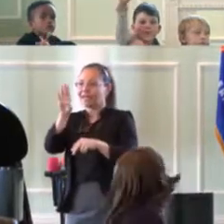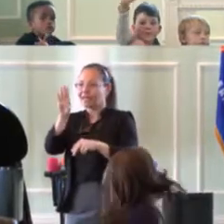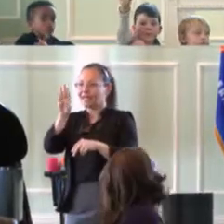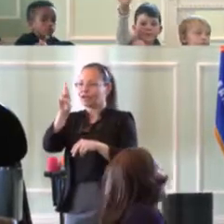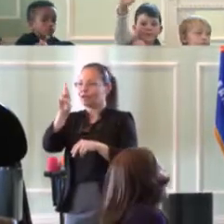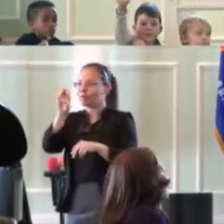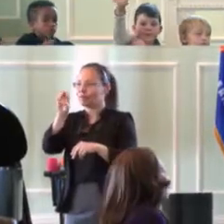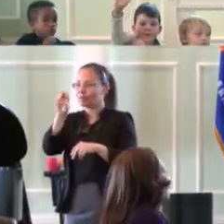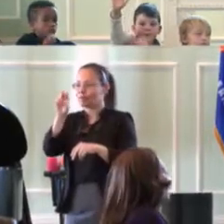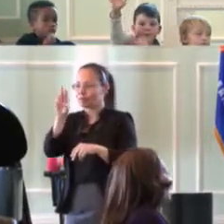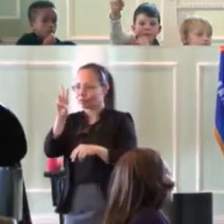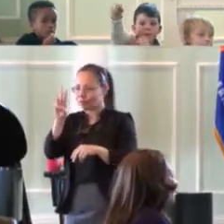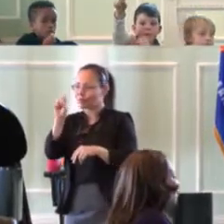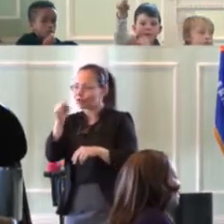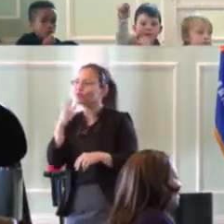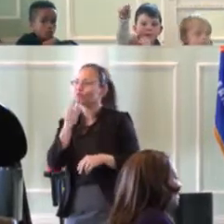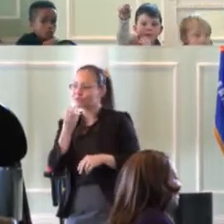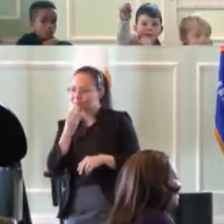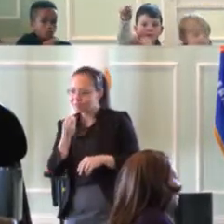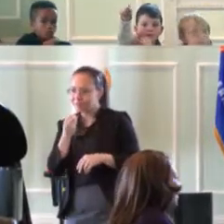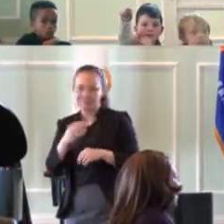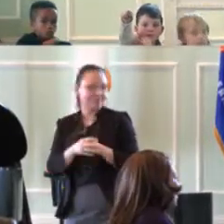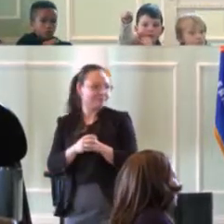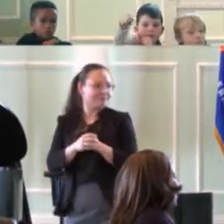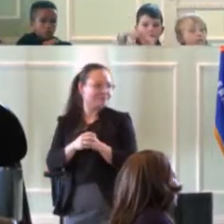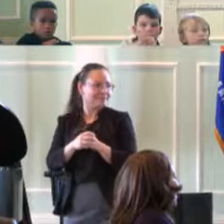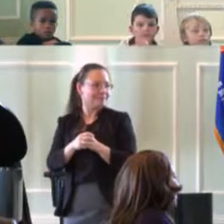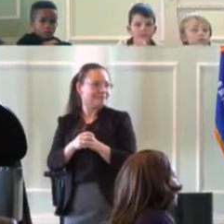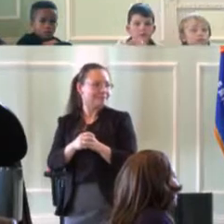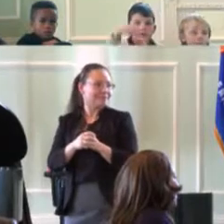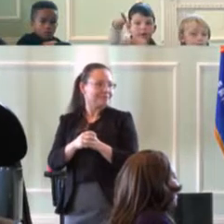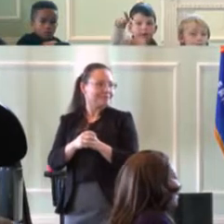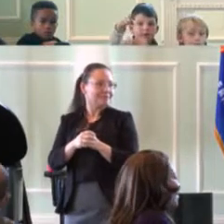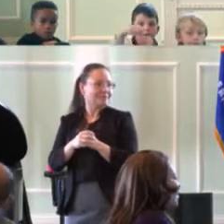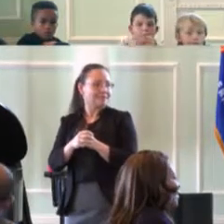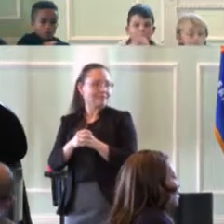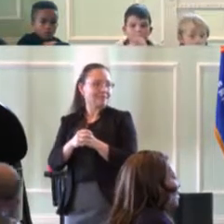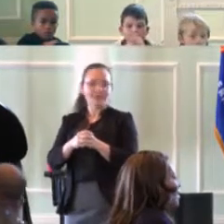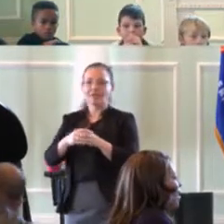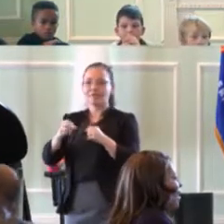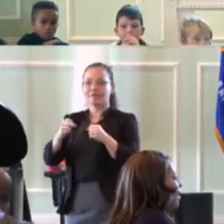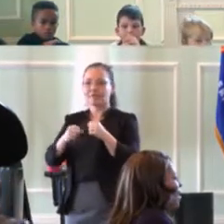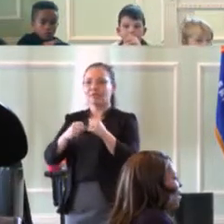like maybe about three times as many people that are right here, okay?